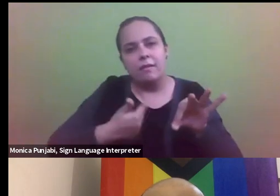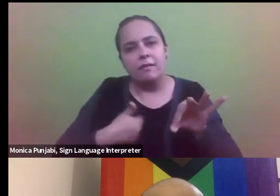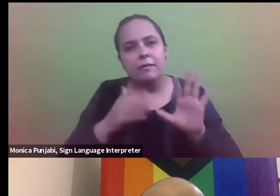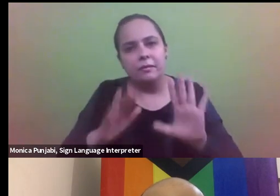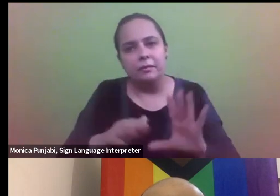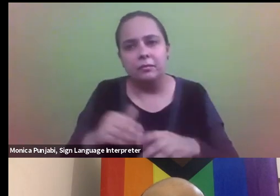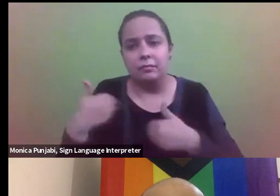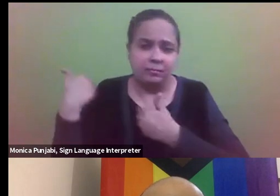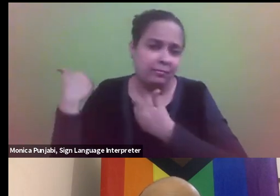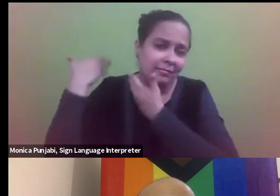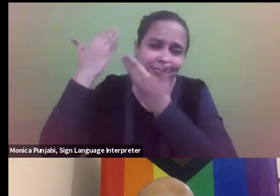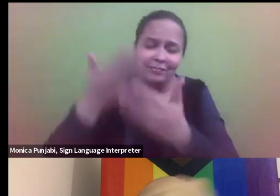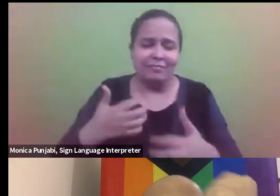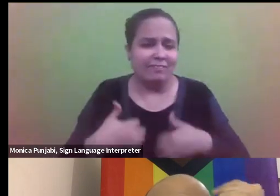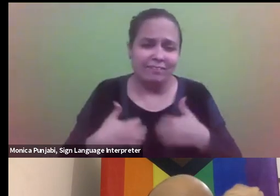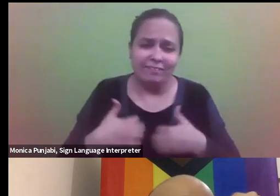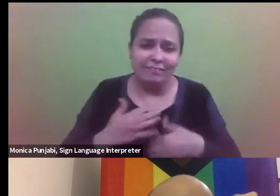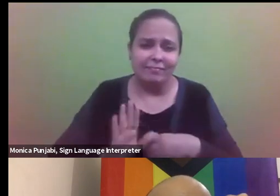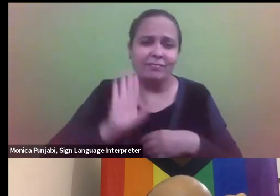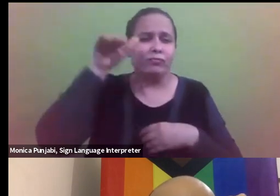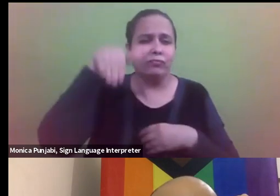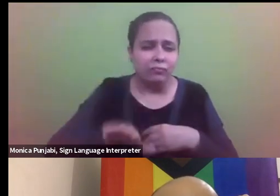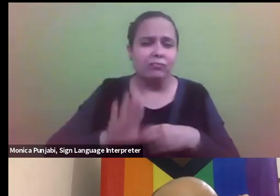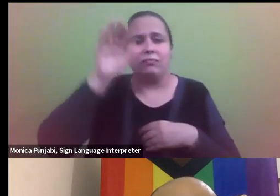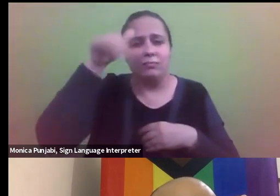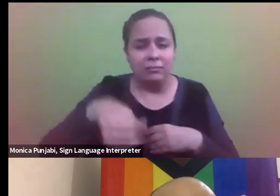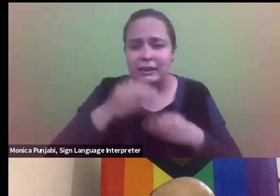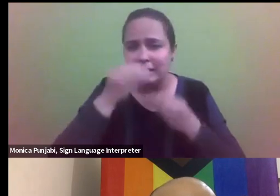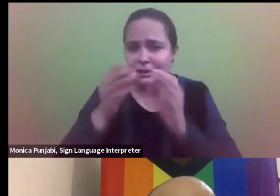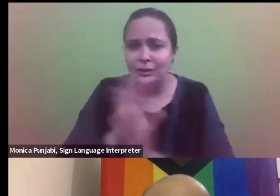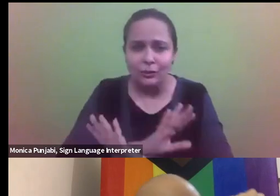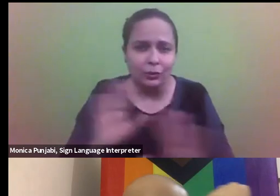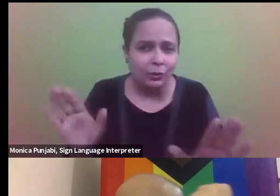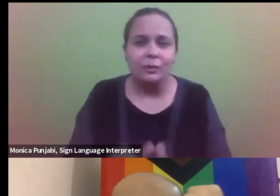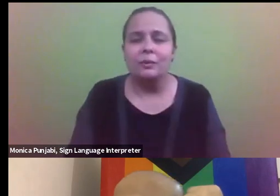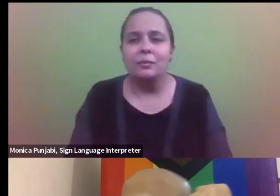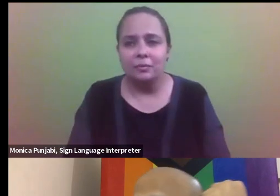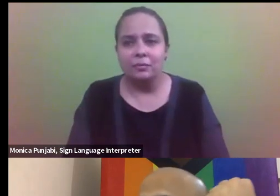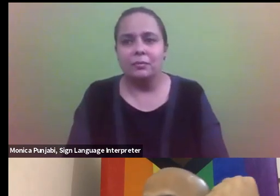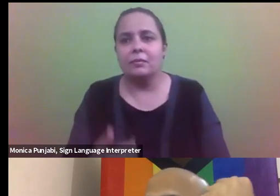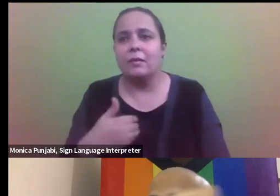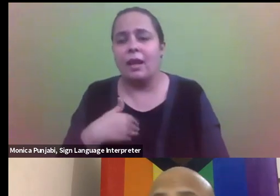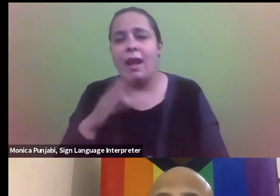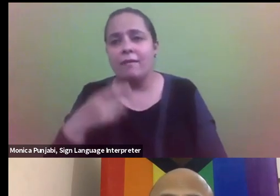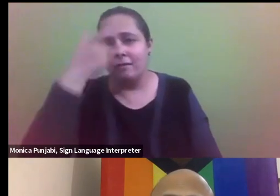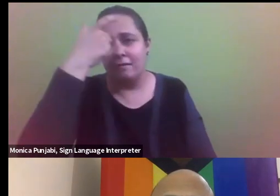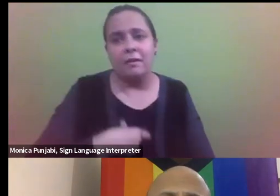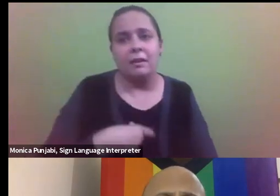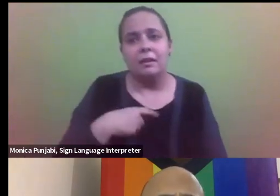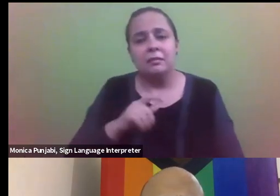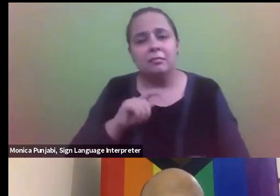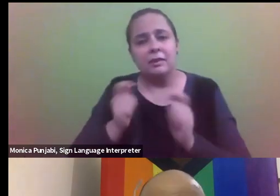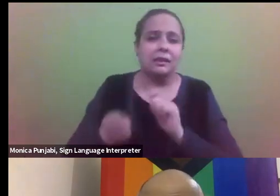very interesting journey for me. I've played many different like roles. I've done many different